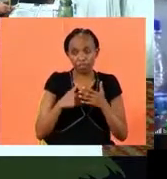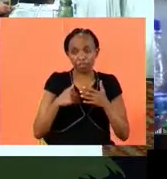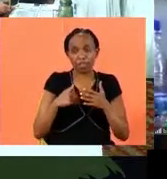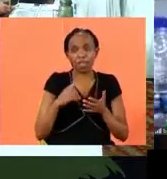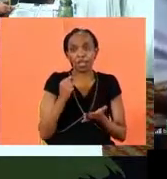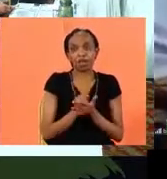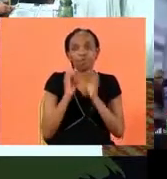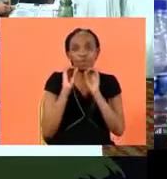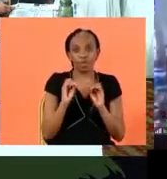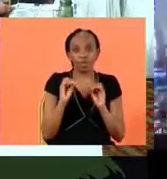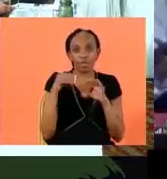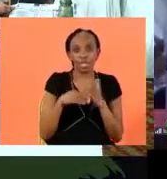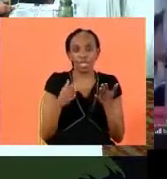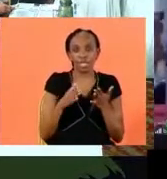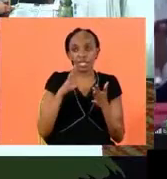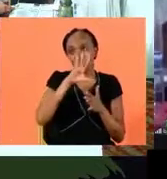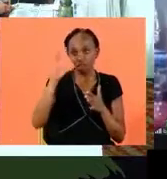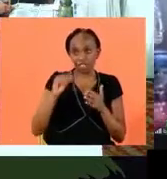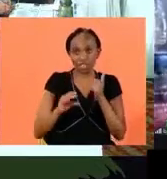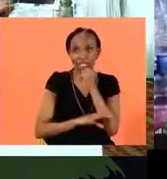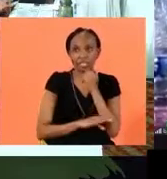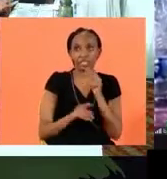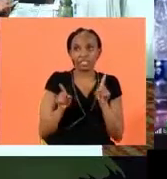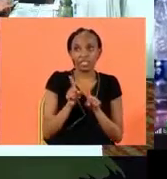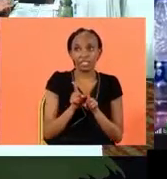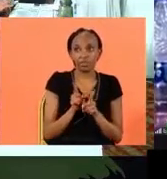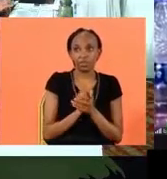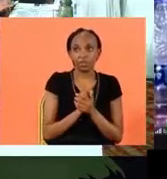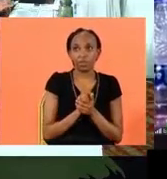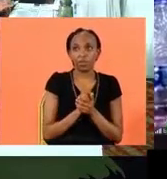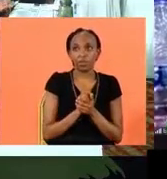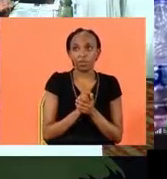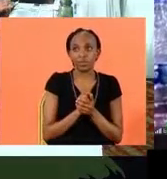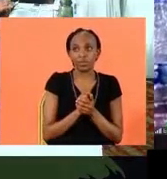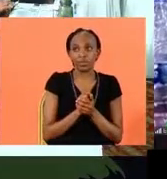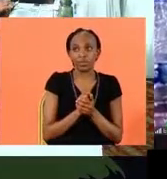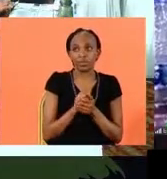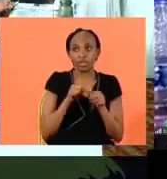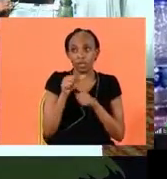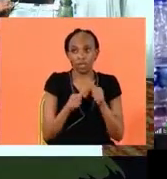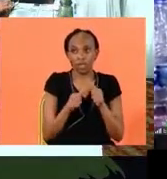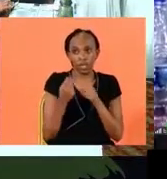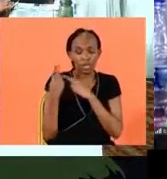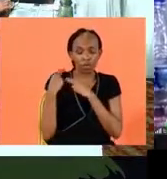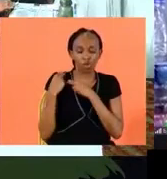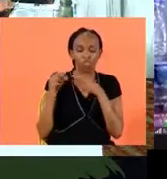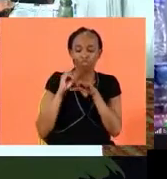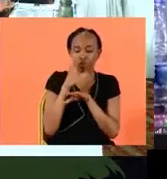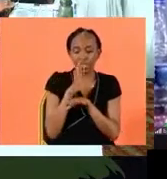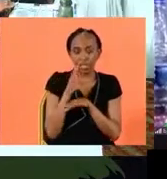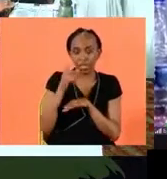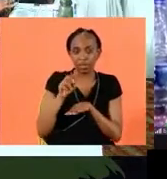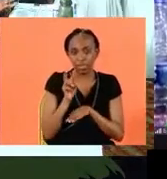help in these African countries. And I would like, now regarding the role of the media,